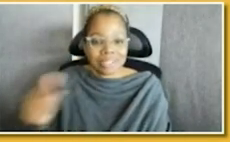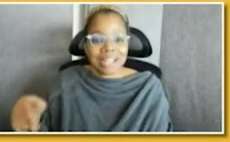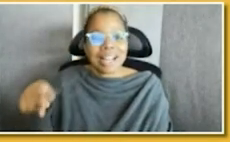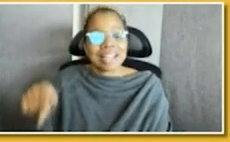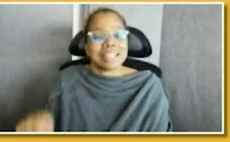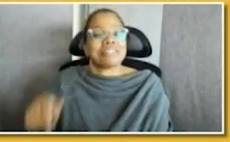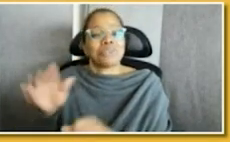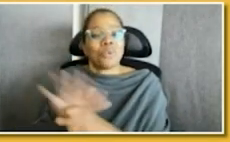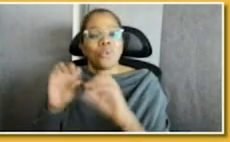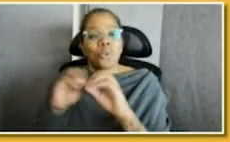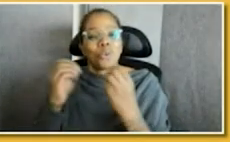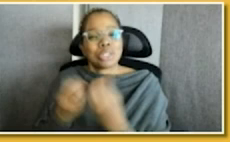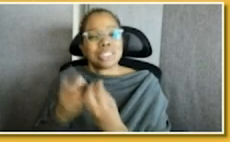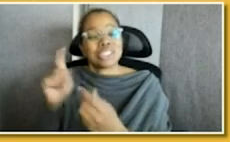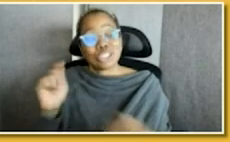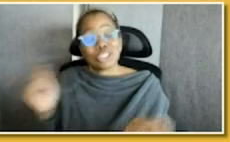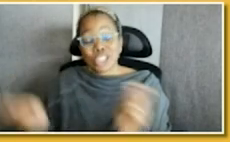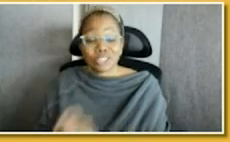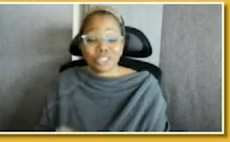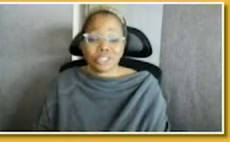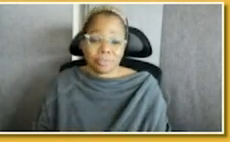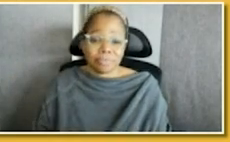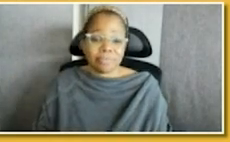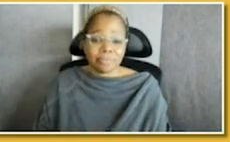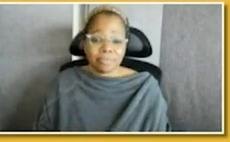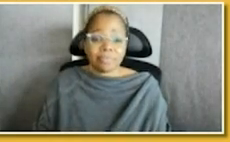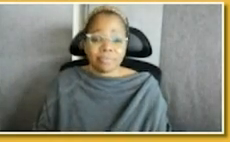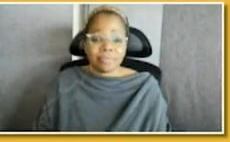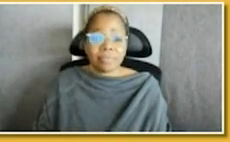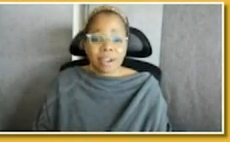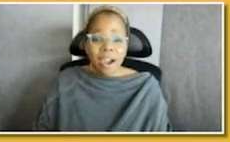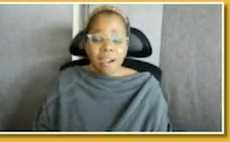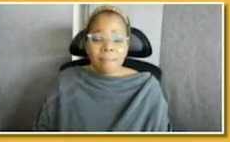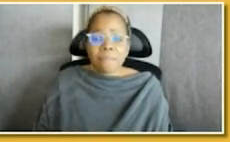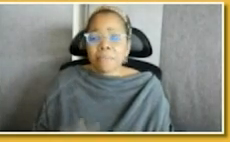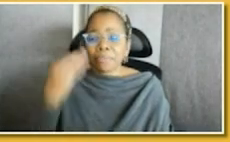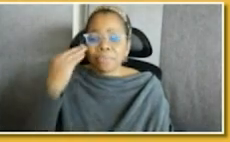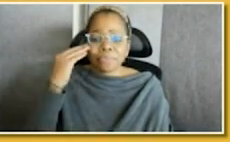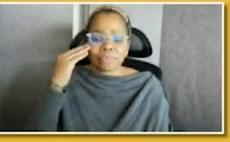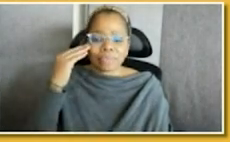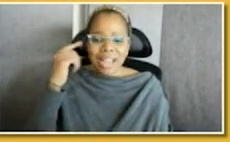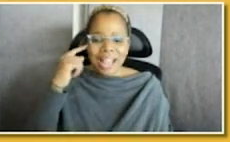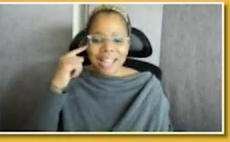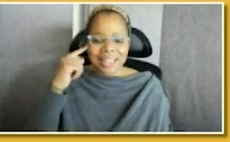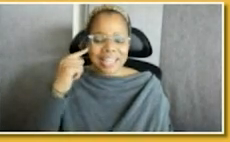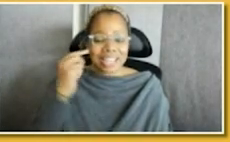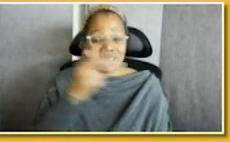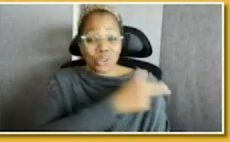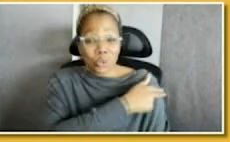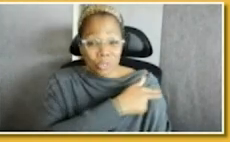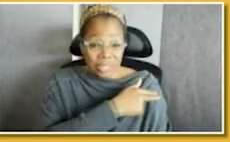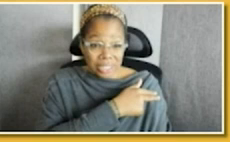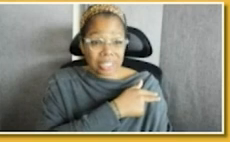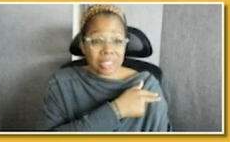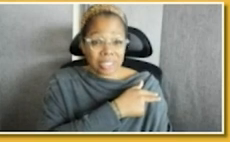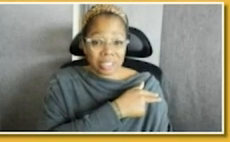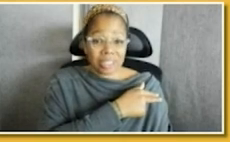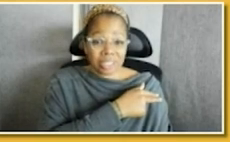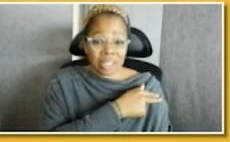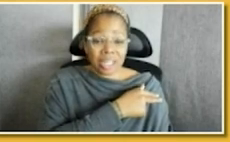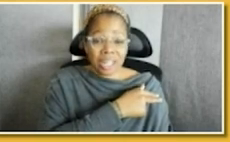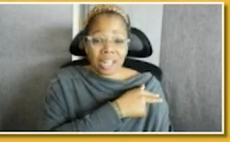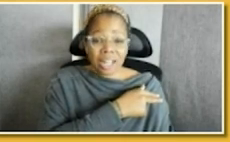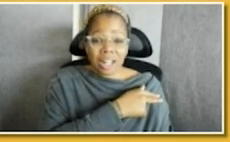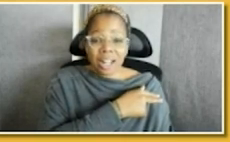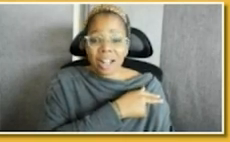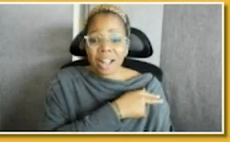change. And, you know, I think the unions have been vocal